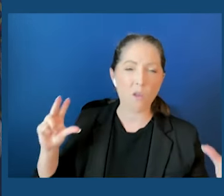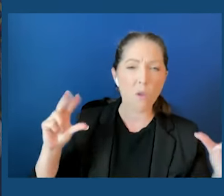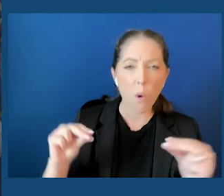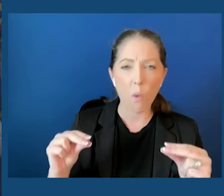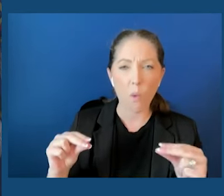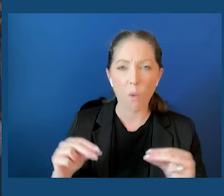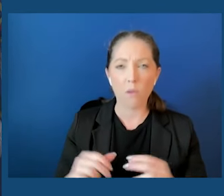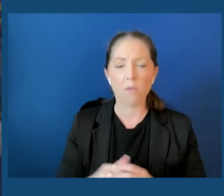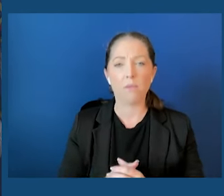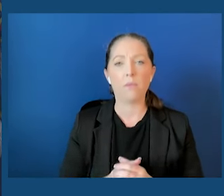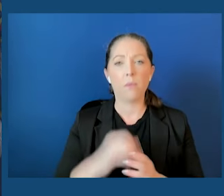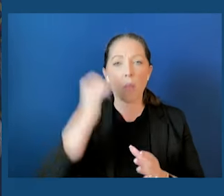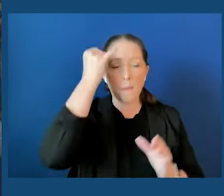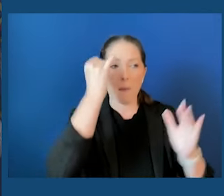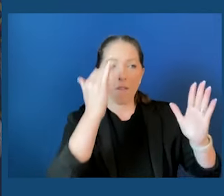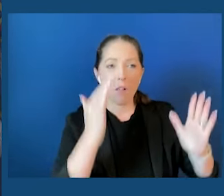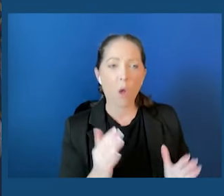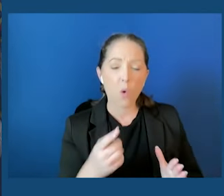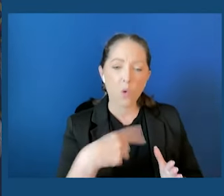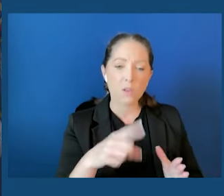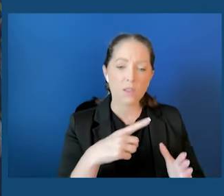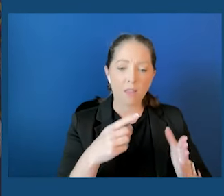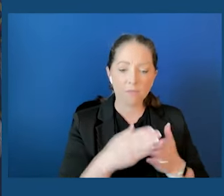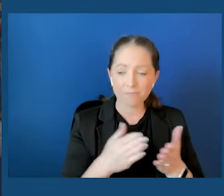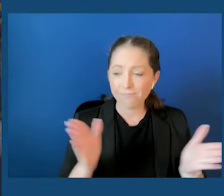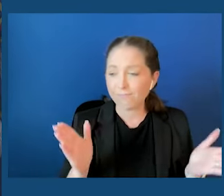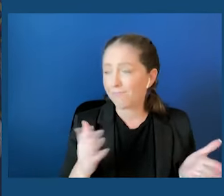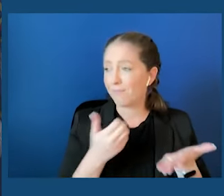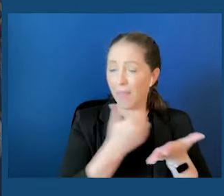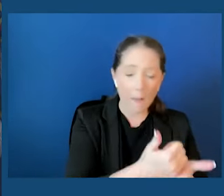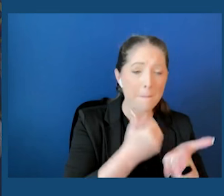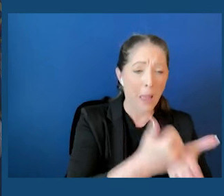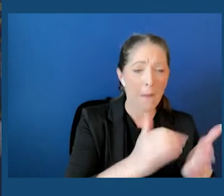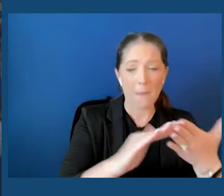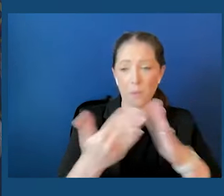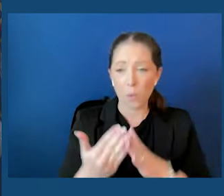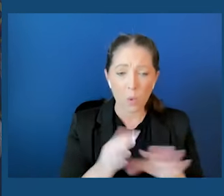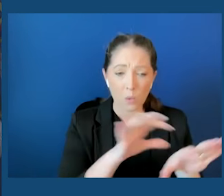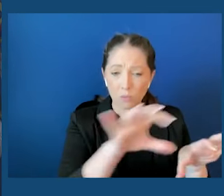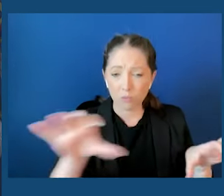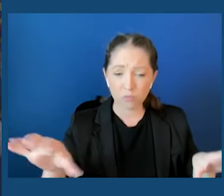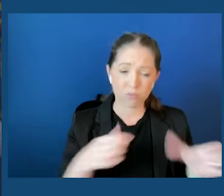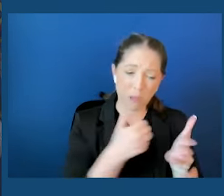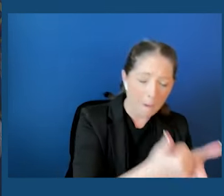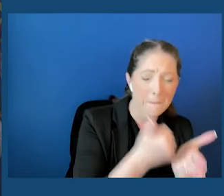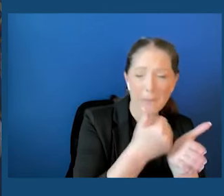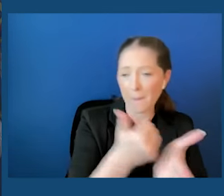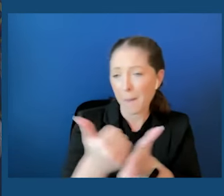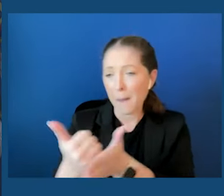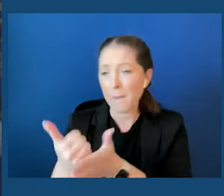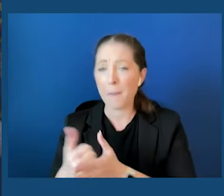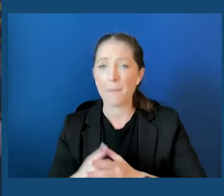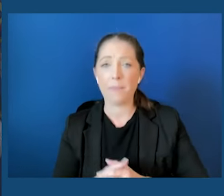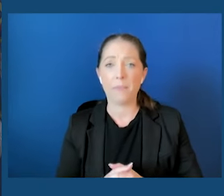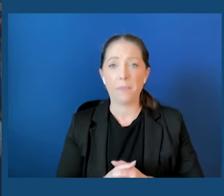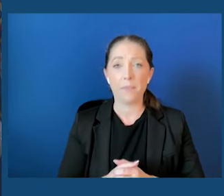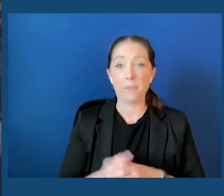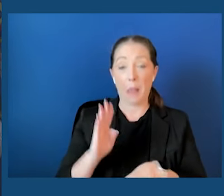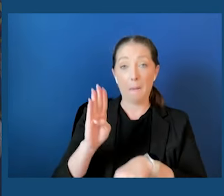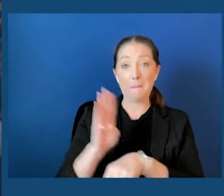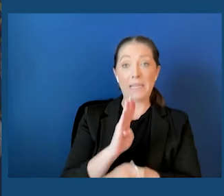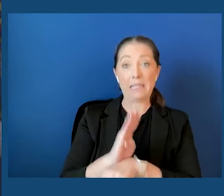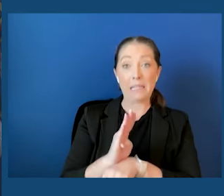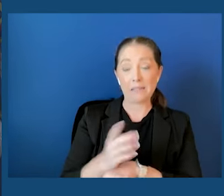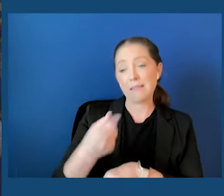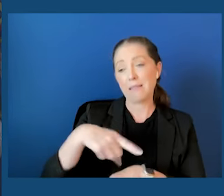their doors, their hearts, their arms, even their wallets to help their neighbors in need. We saw it in the businesses around town,